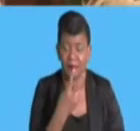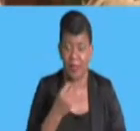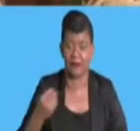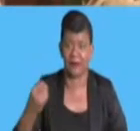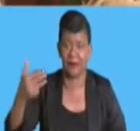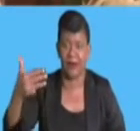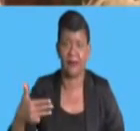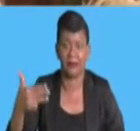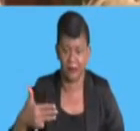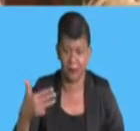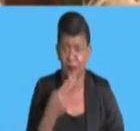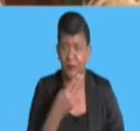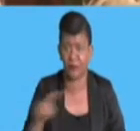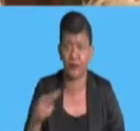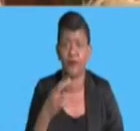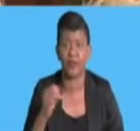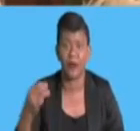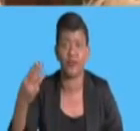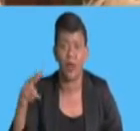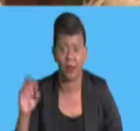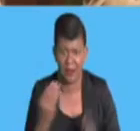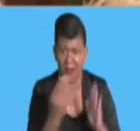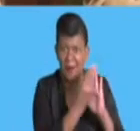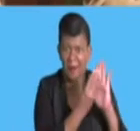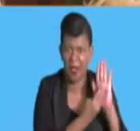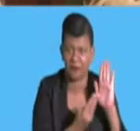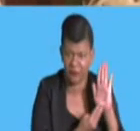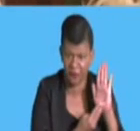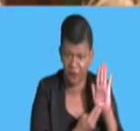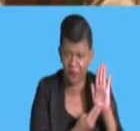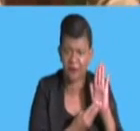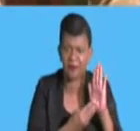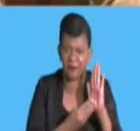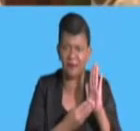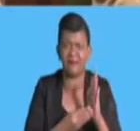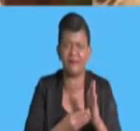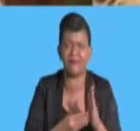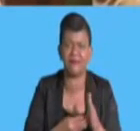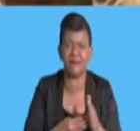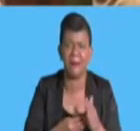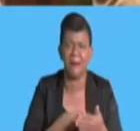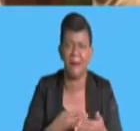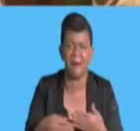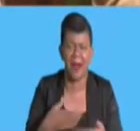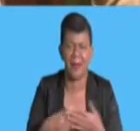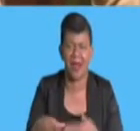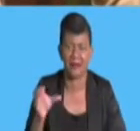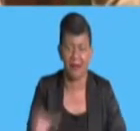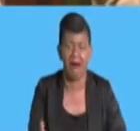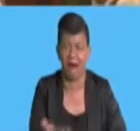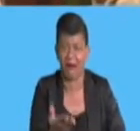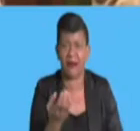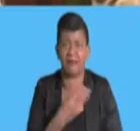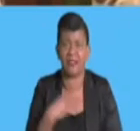budget. Instead, Mr. Speaker, the Honourable Attorney General and Minister for Economy thought it fit to stroke the past in a diatribe that lasted for